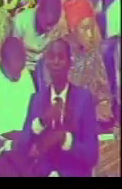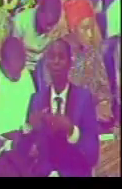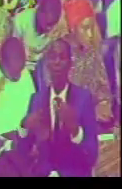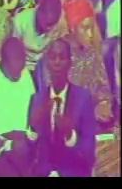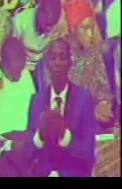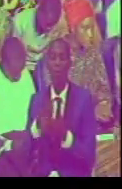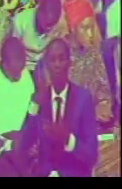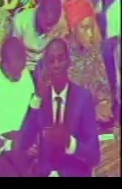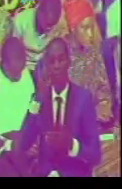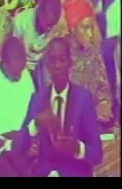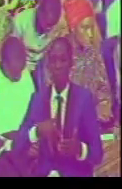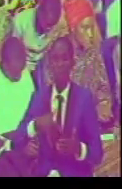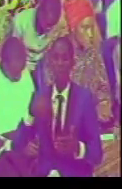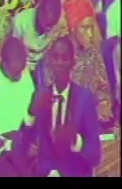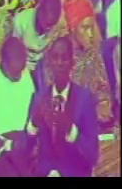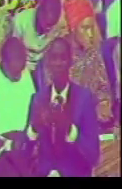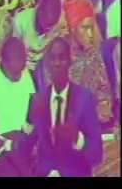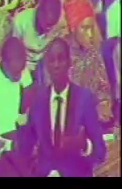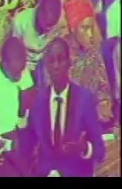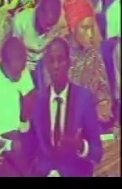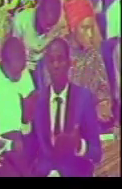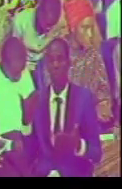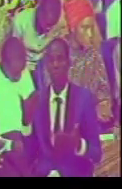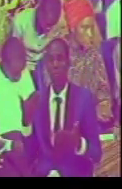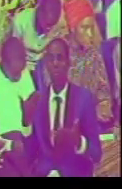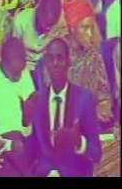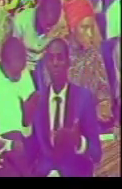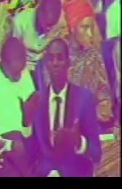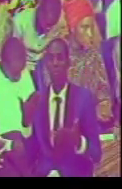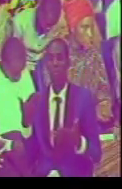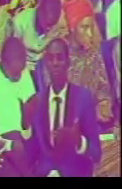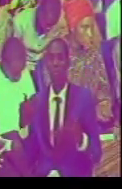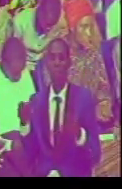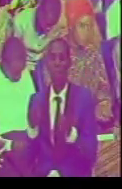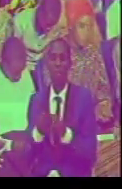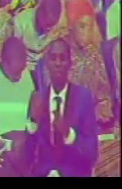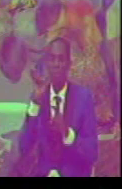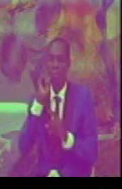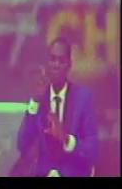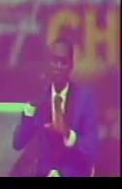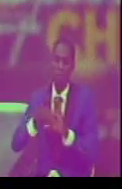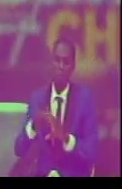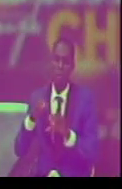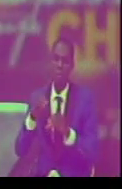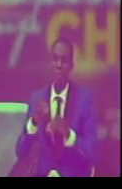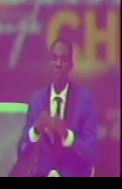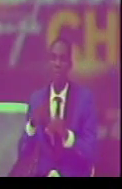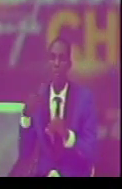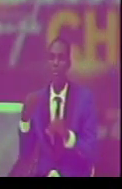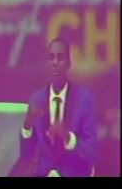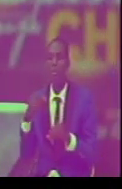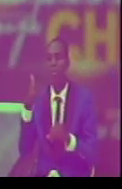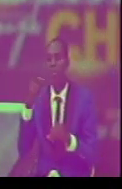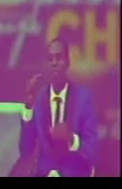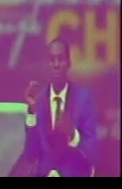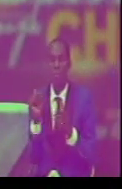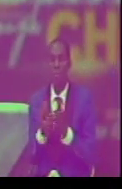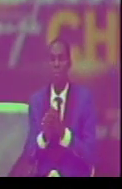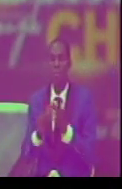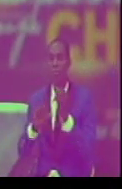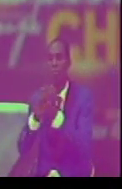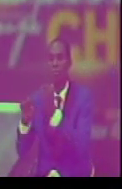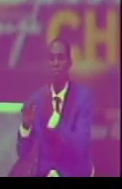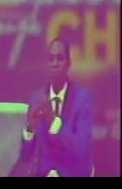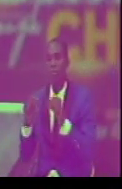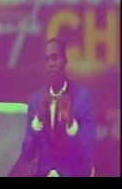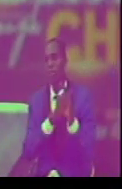chest pain, all that she felt before, as she participated in the 10,000